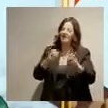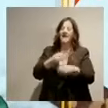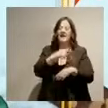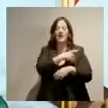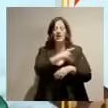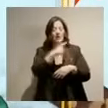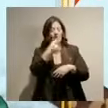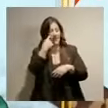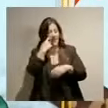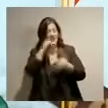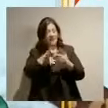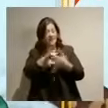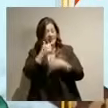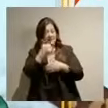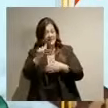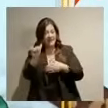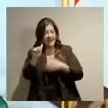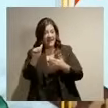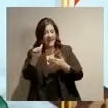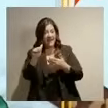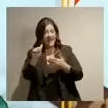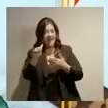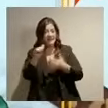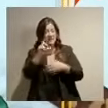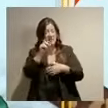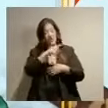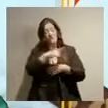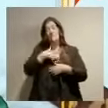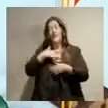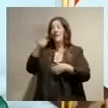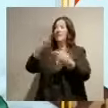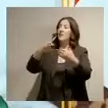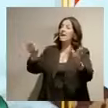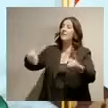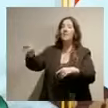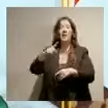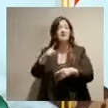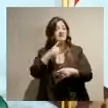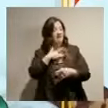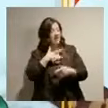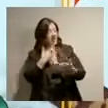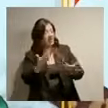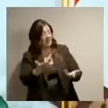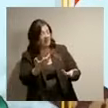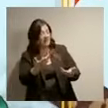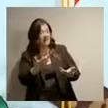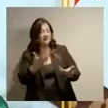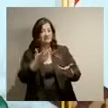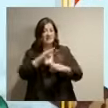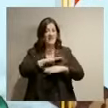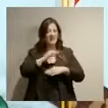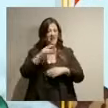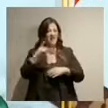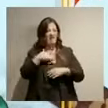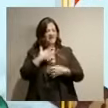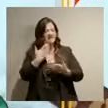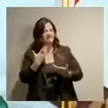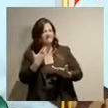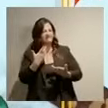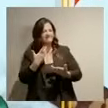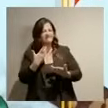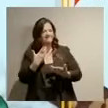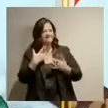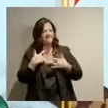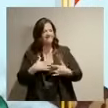you think that there's any, I mean, is the public appetite, do you think, I'm hearing this, like souring towards putting more money into the crisis? I didn't hear responses to